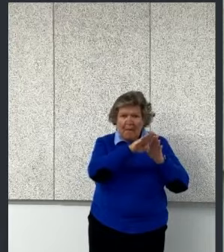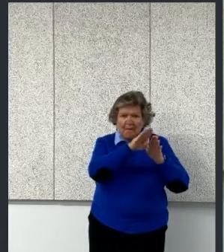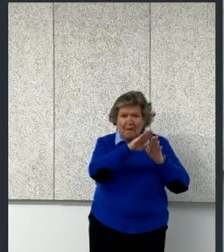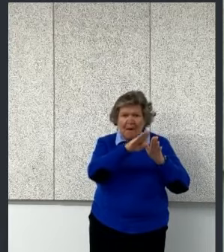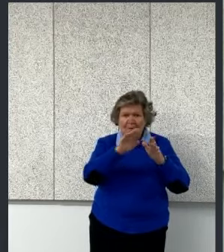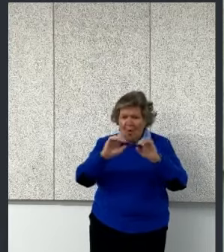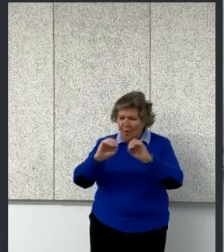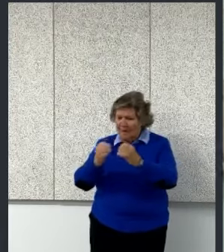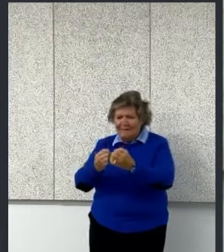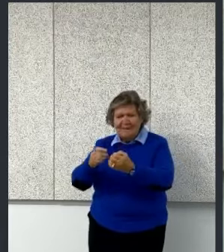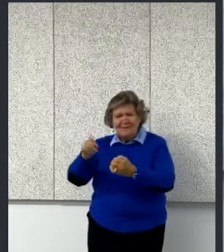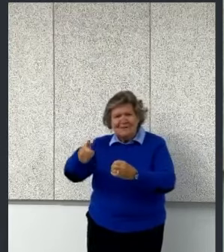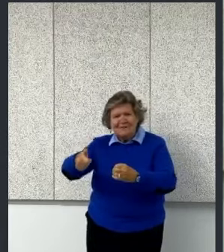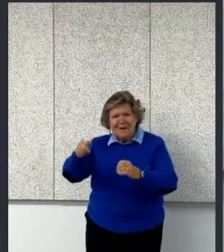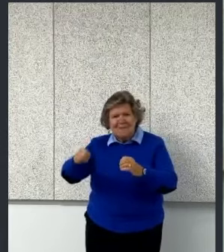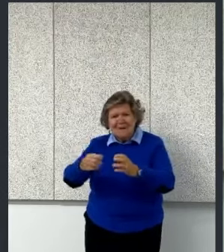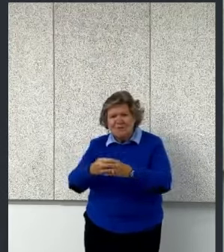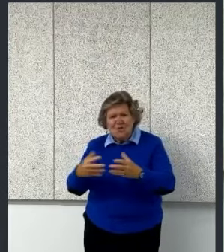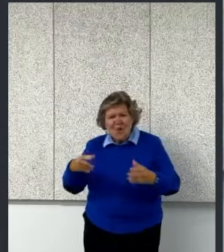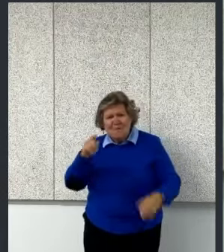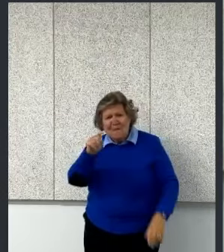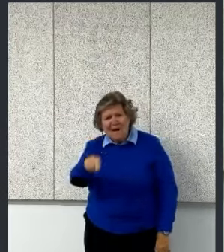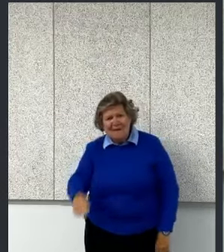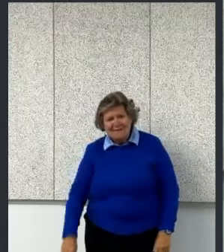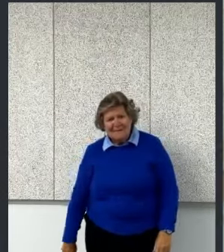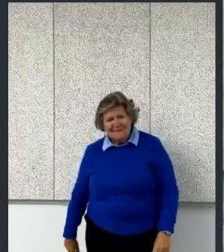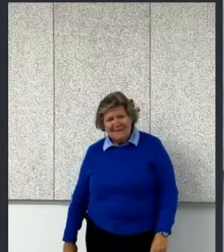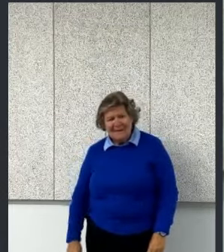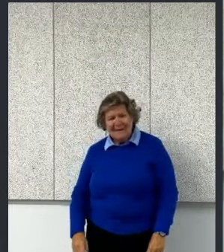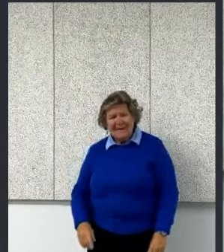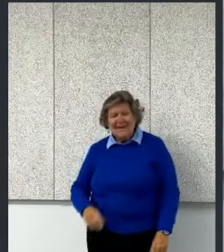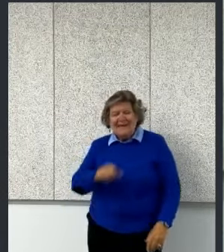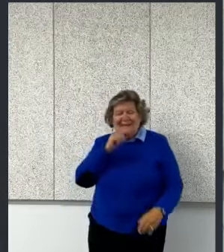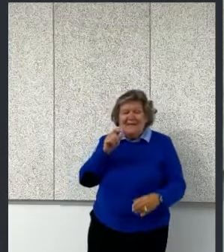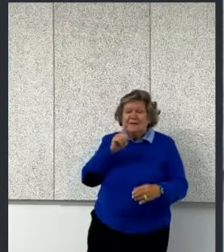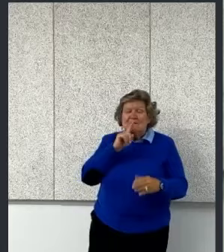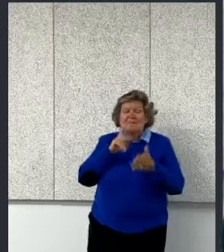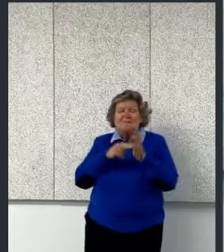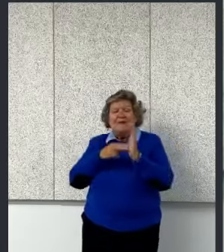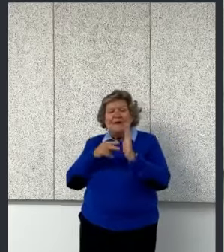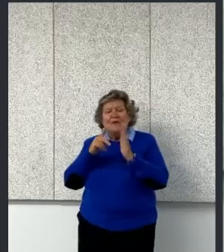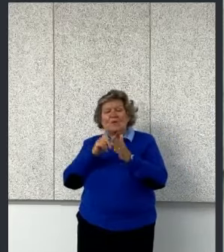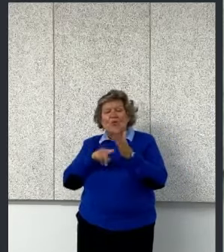grow. Right. You must. It doesn't mean the scale at which you're operating